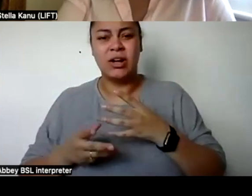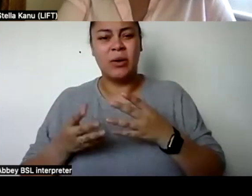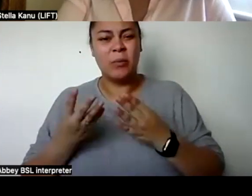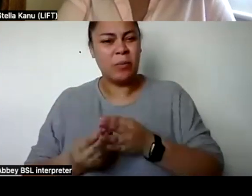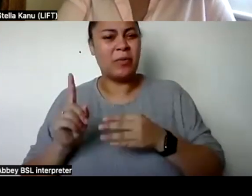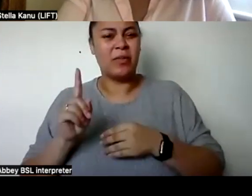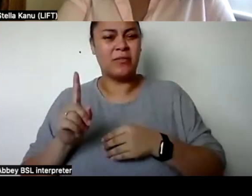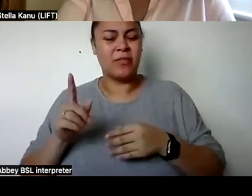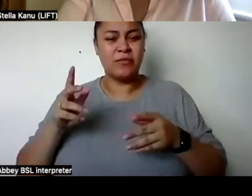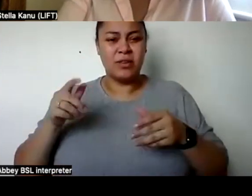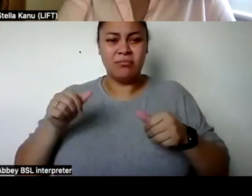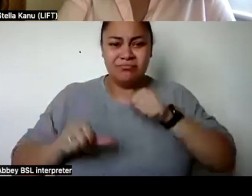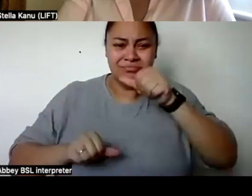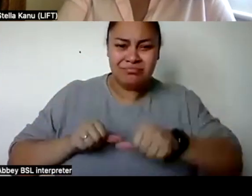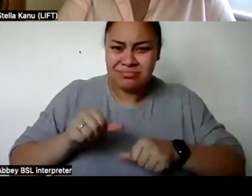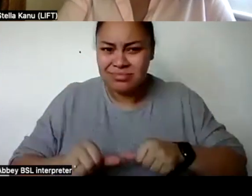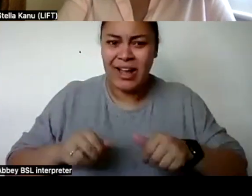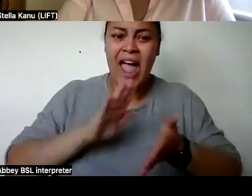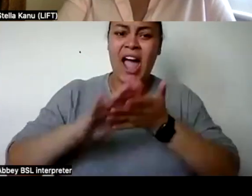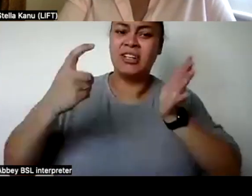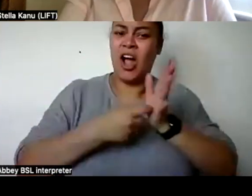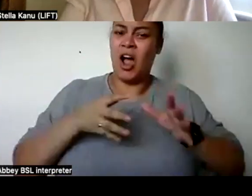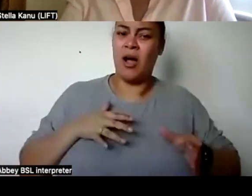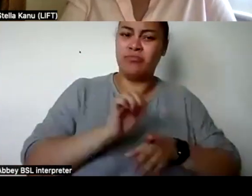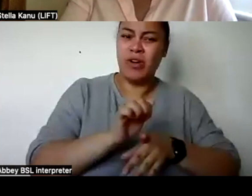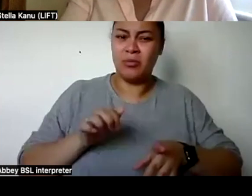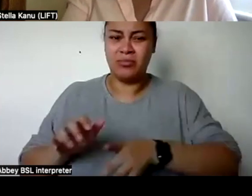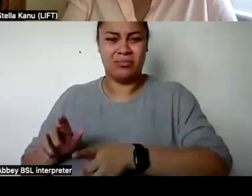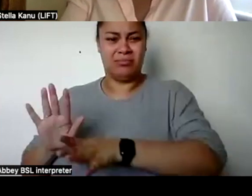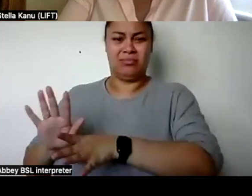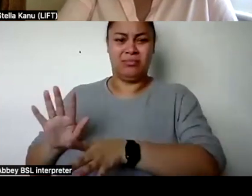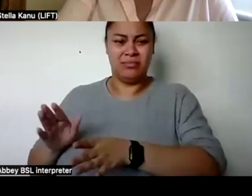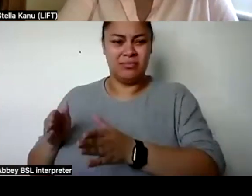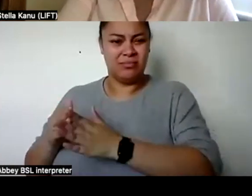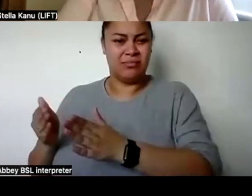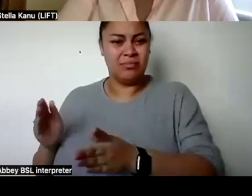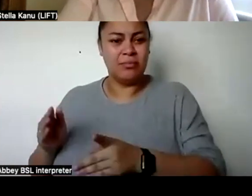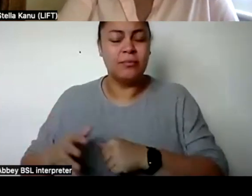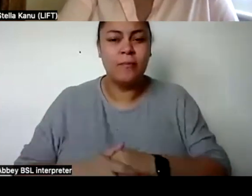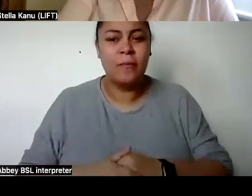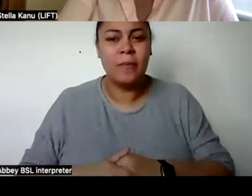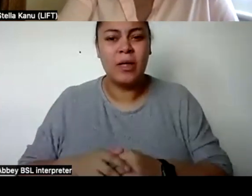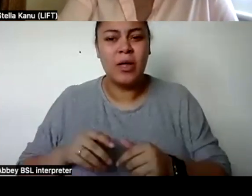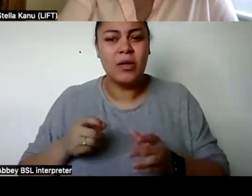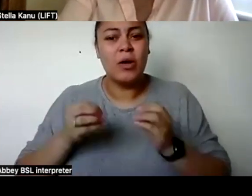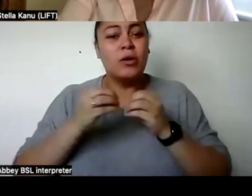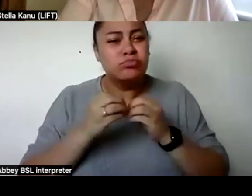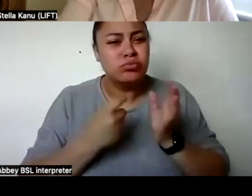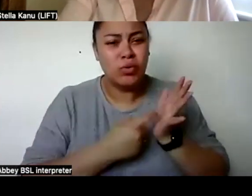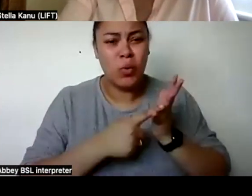very rigid HR approach, from baffling contracts to brutal